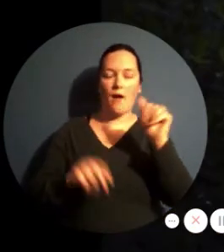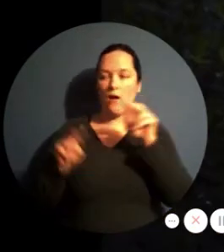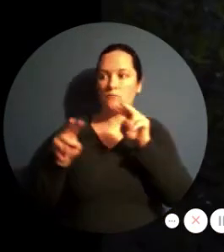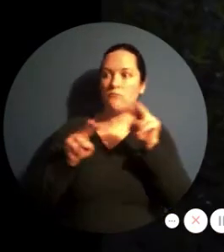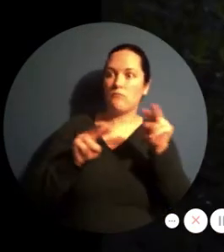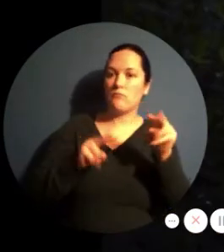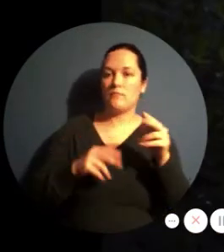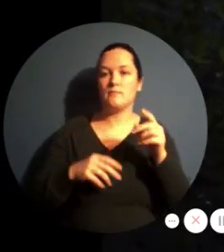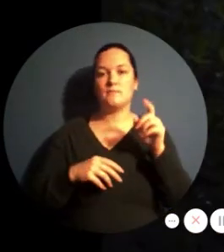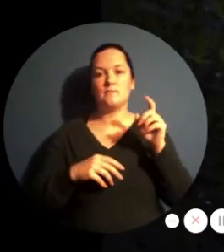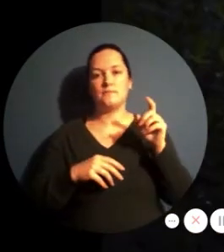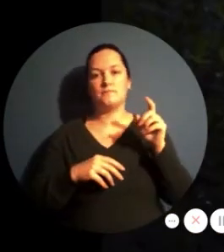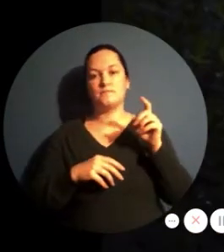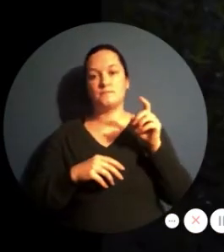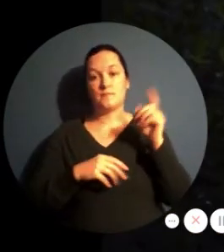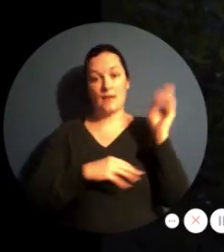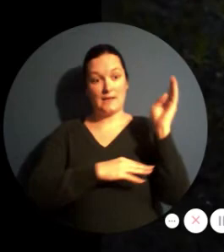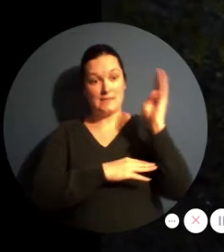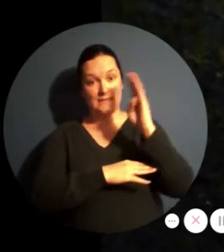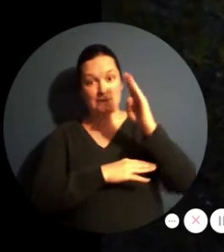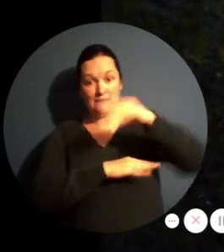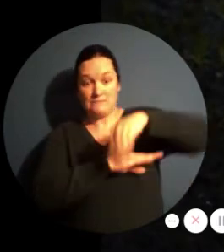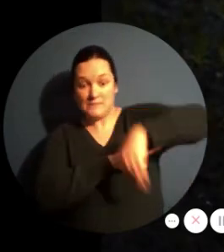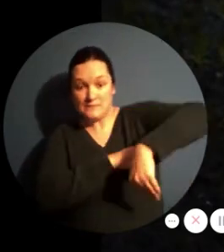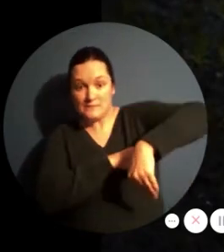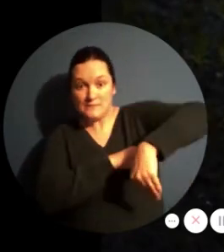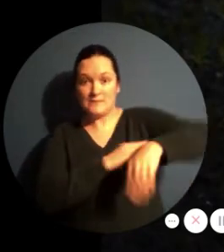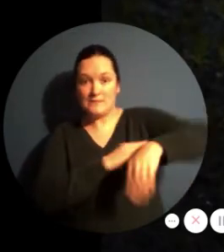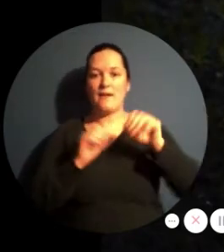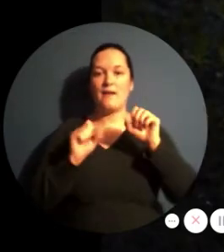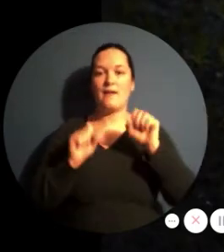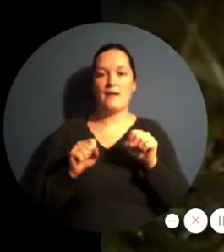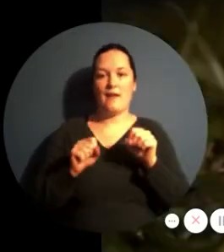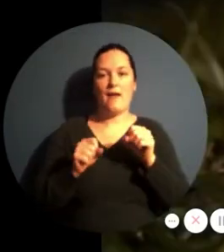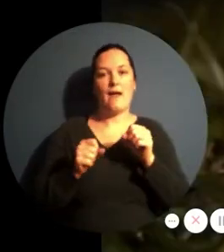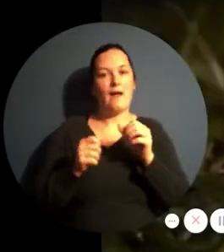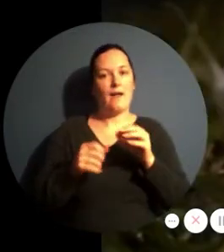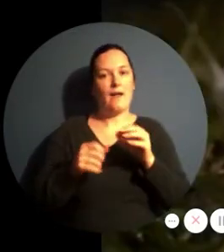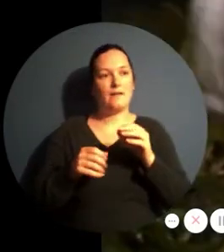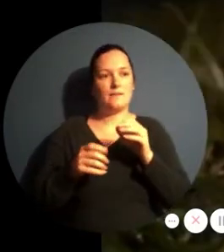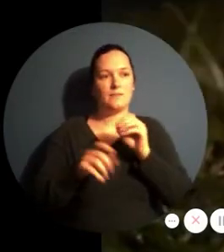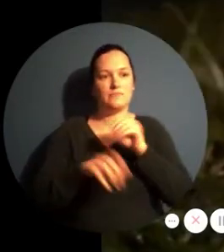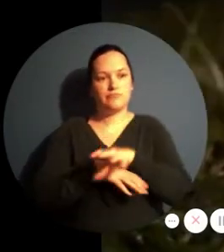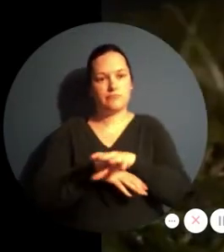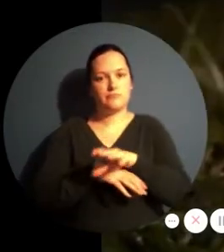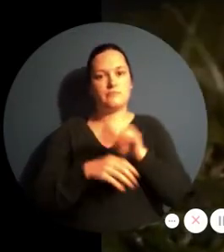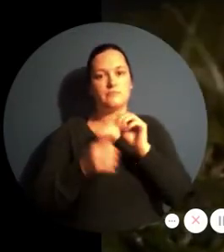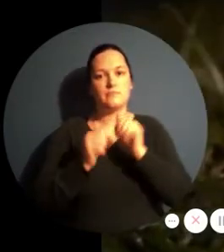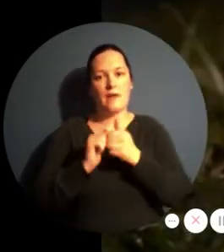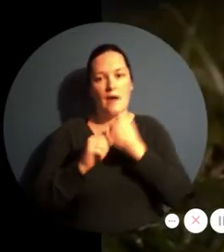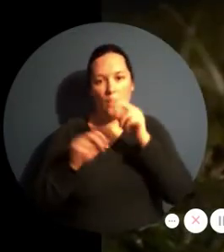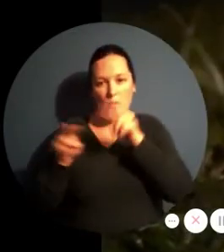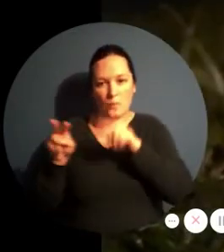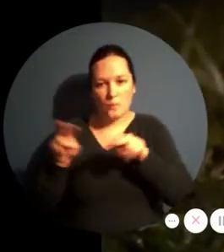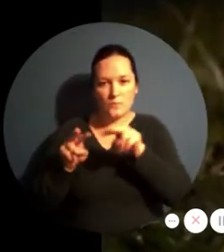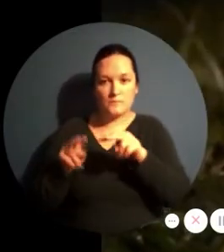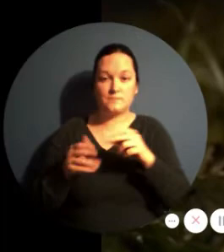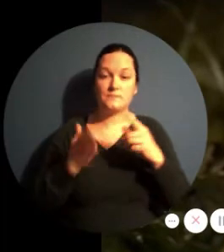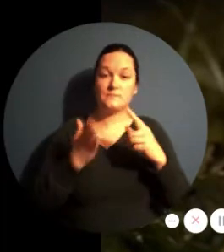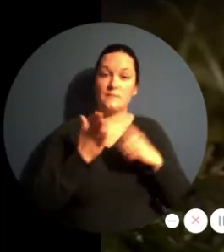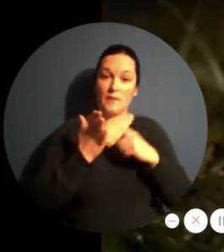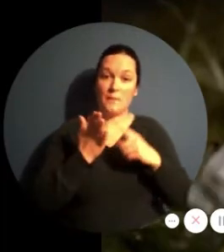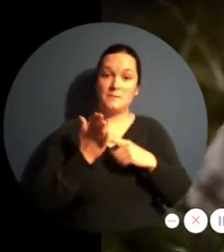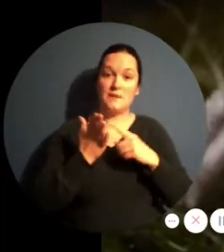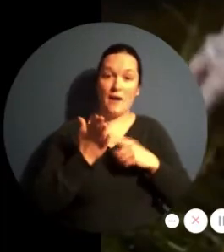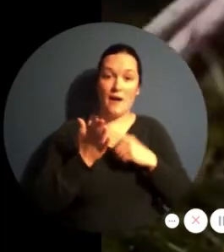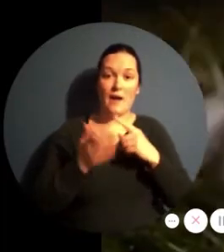Time of day can also play a major role in how a crime scene is processed. In some instances, it may be advisable to preserve the